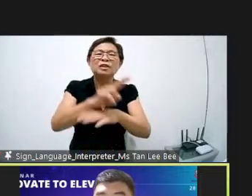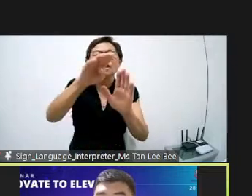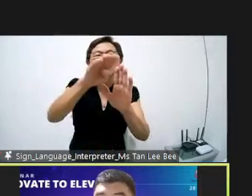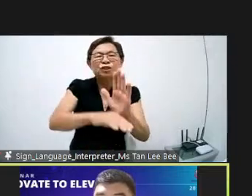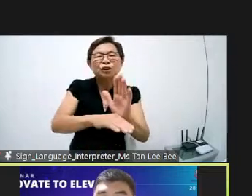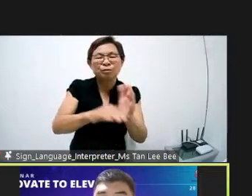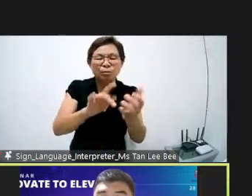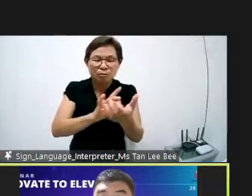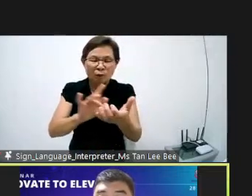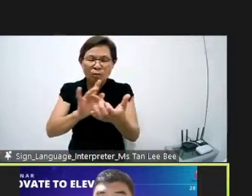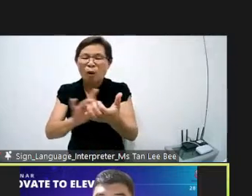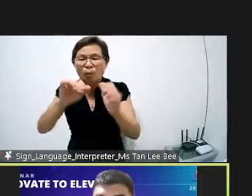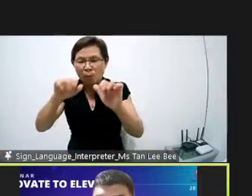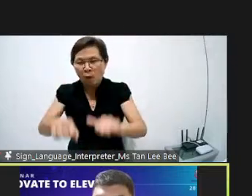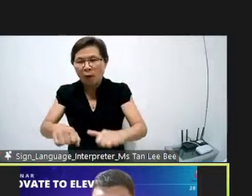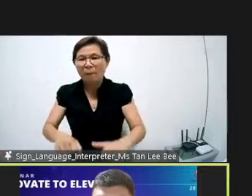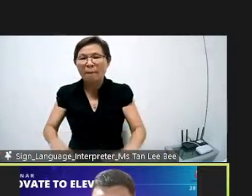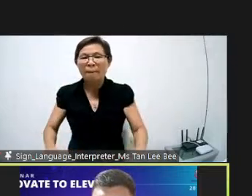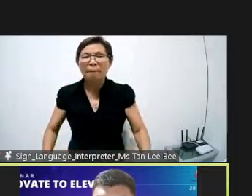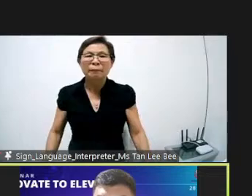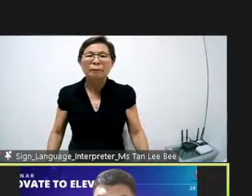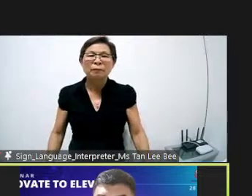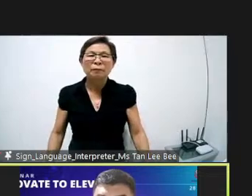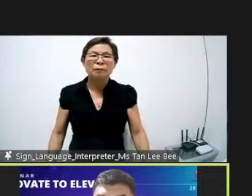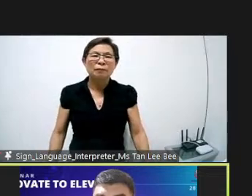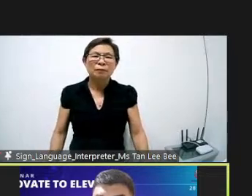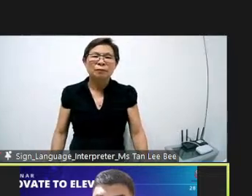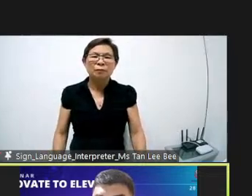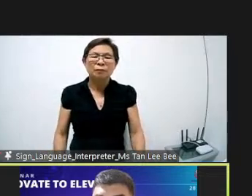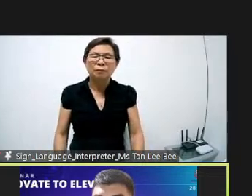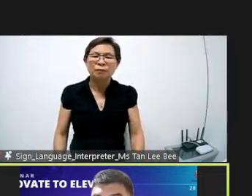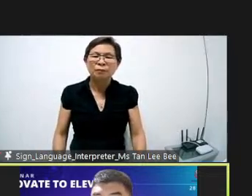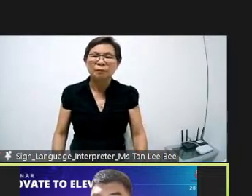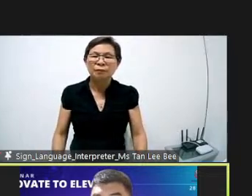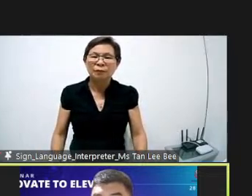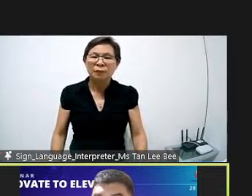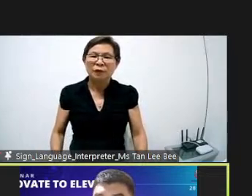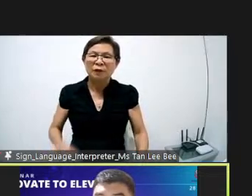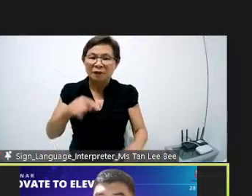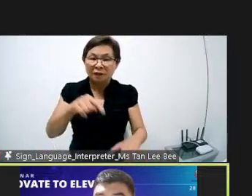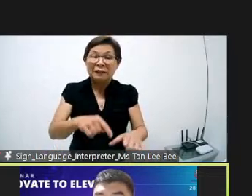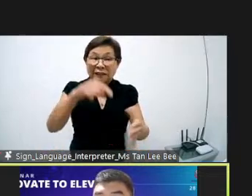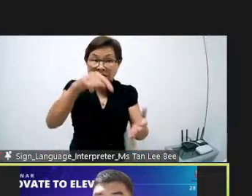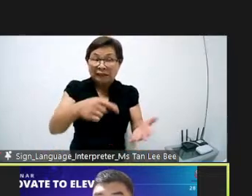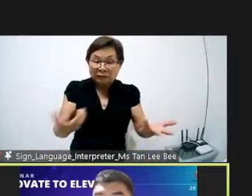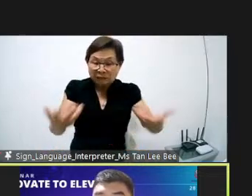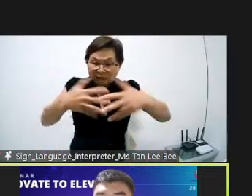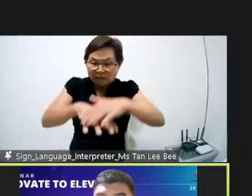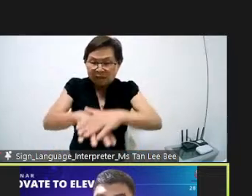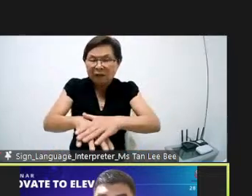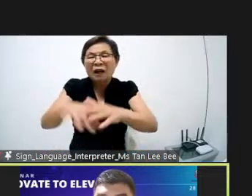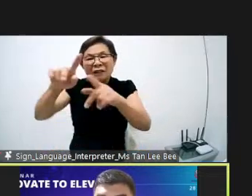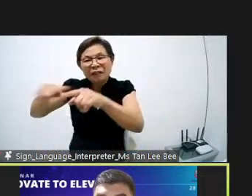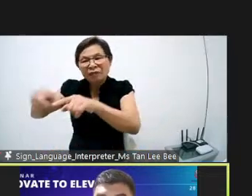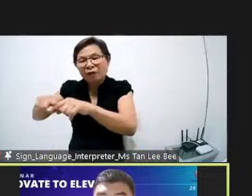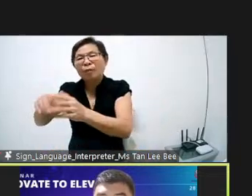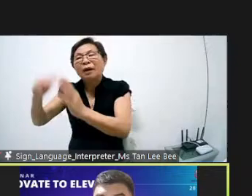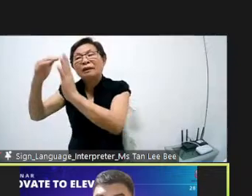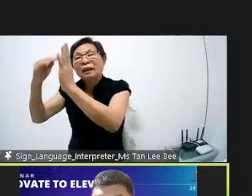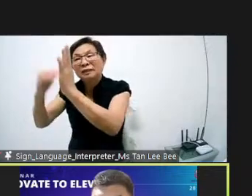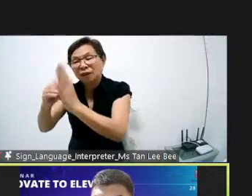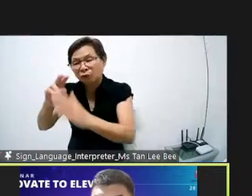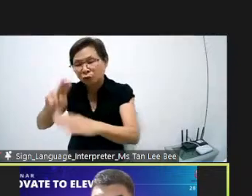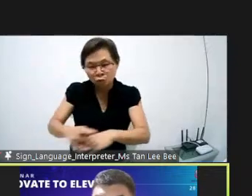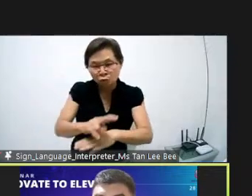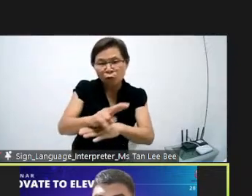Android mobile phone. For teachers, this could also be integrated in the different parts of the lesson. This could be used as